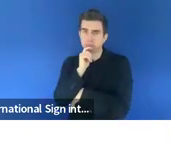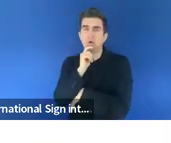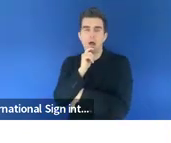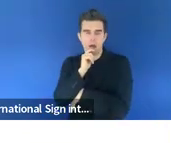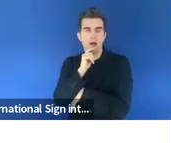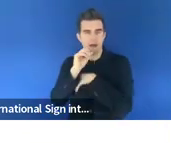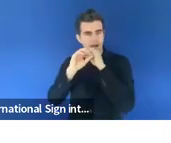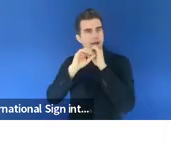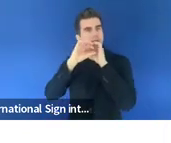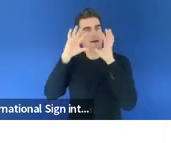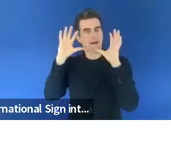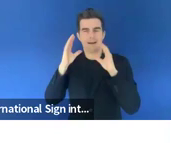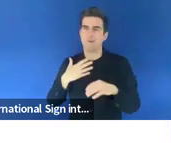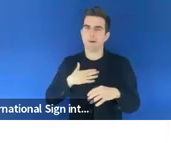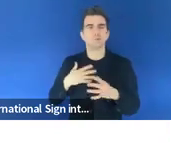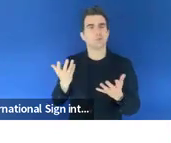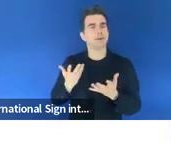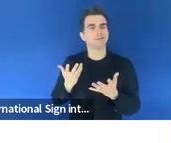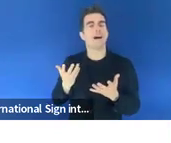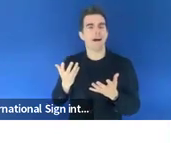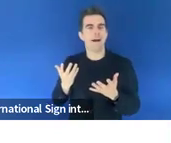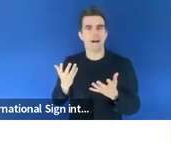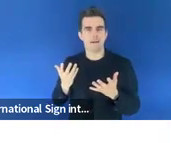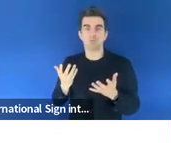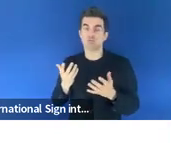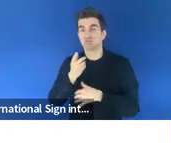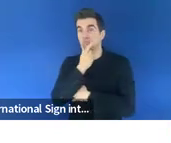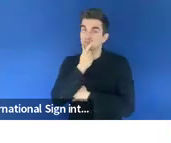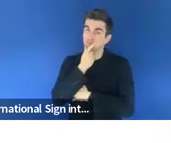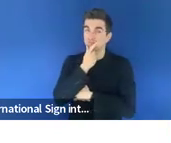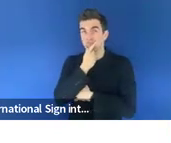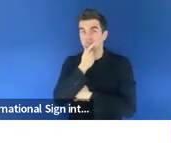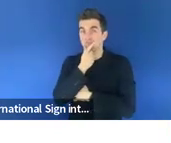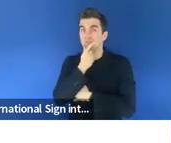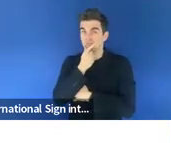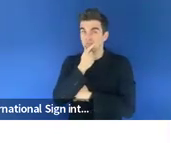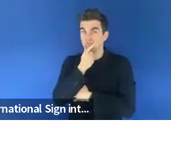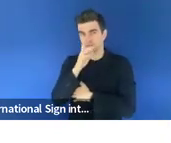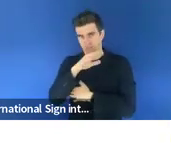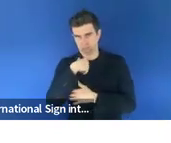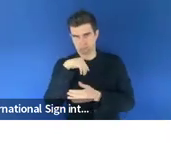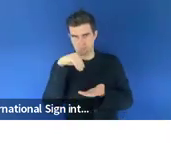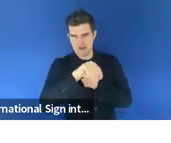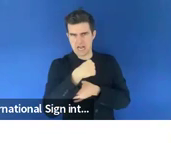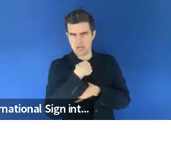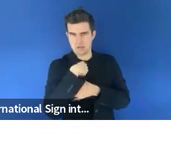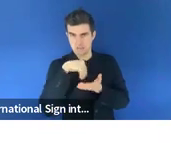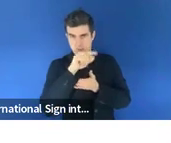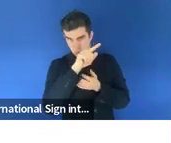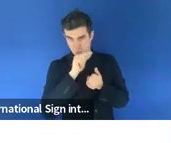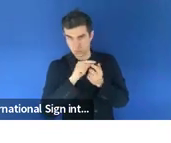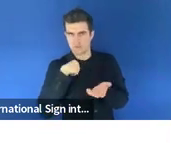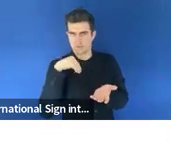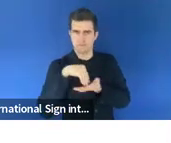outsource the skills to do exactly that? So give them what they're asking for, unless they're asking for everything. I have a lot of clients who will come to me and say,